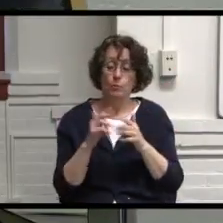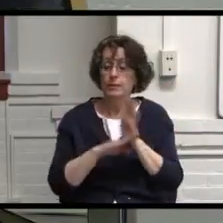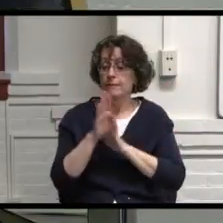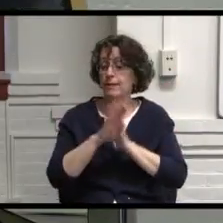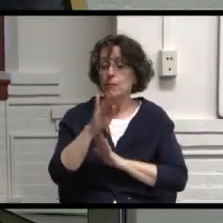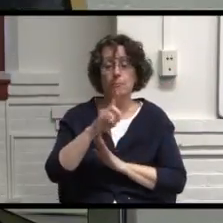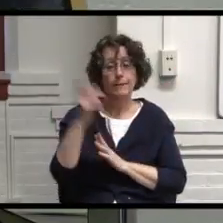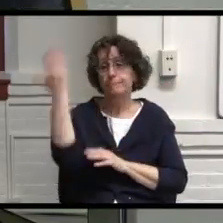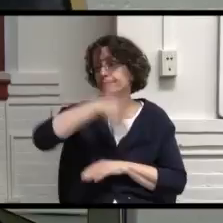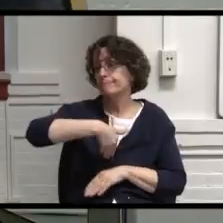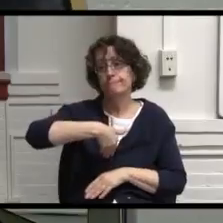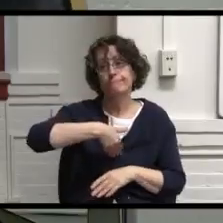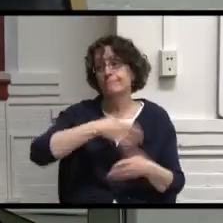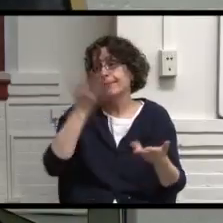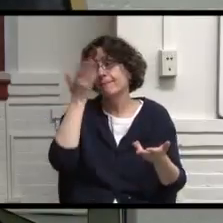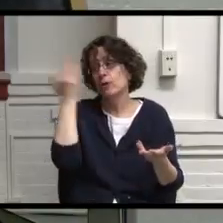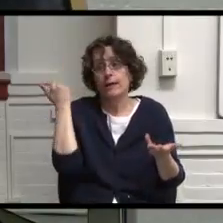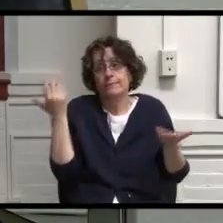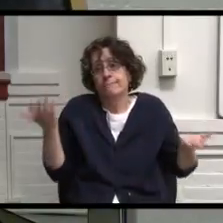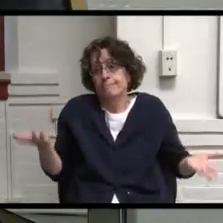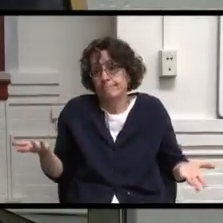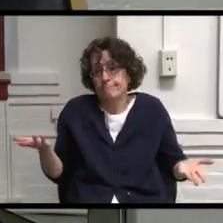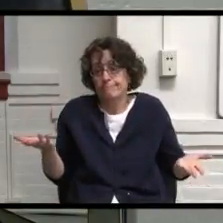didn't put it in there.